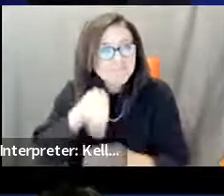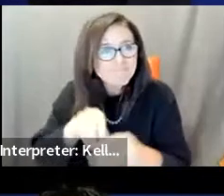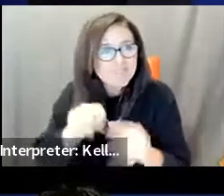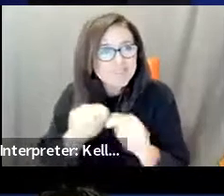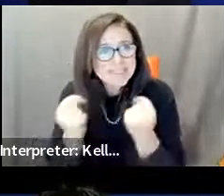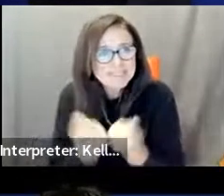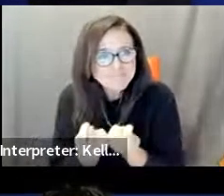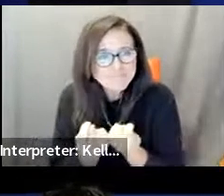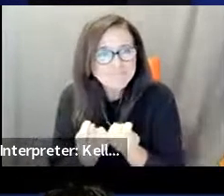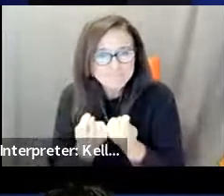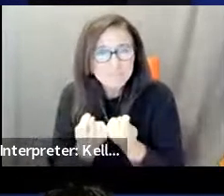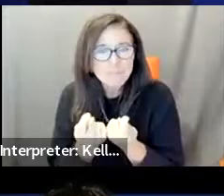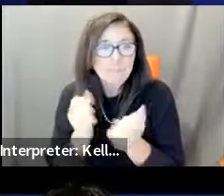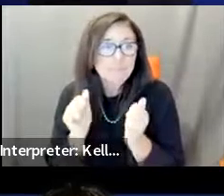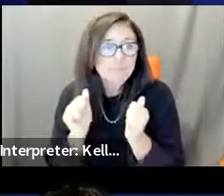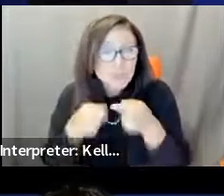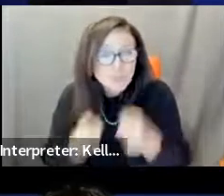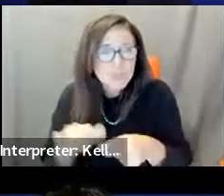during rehearsal.